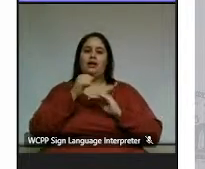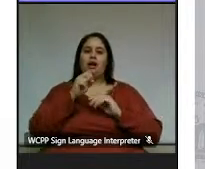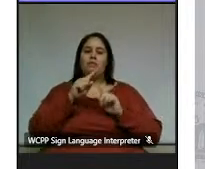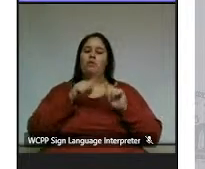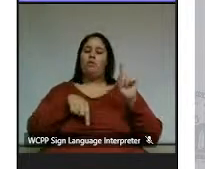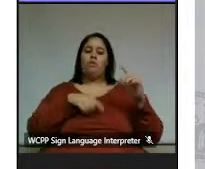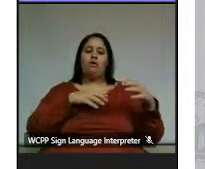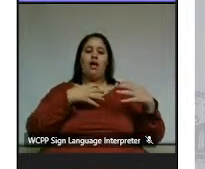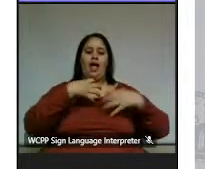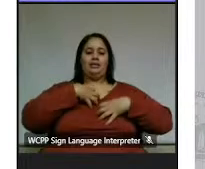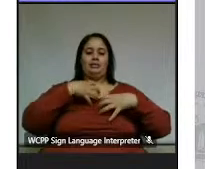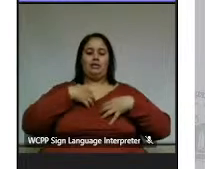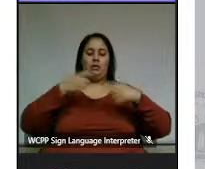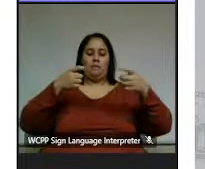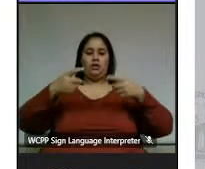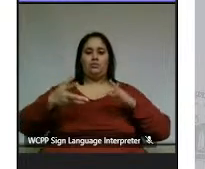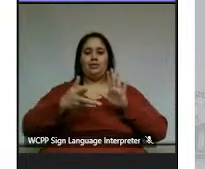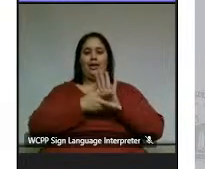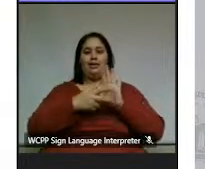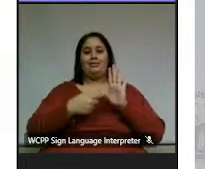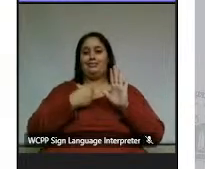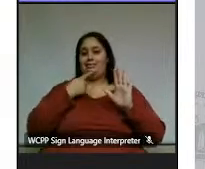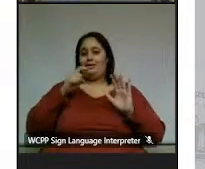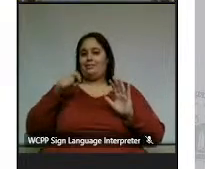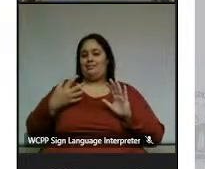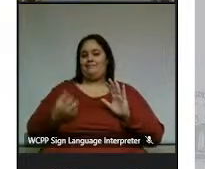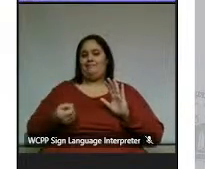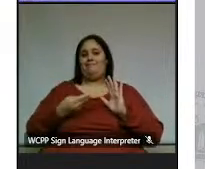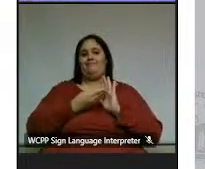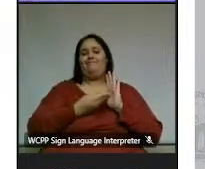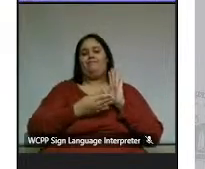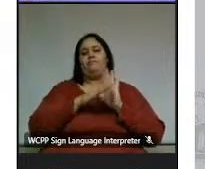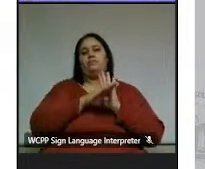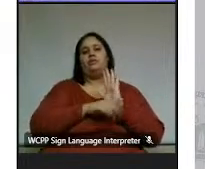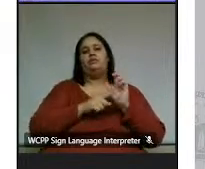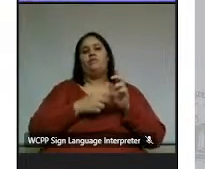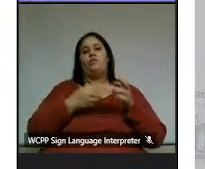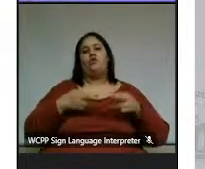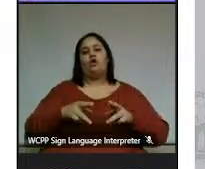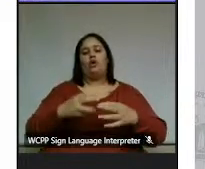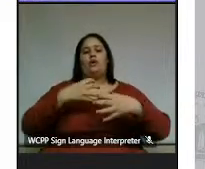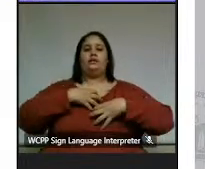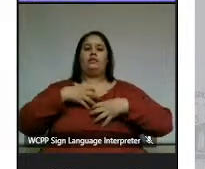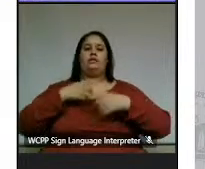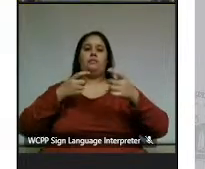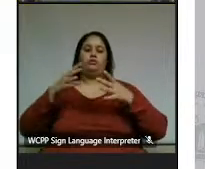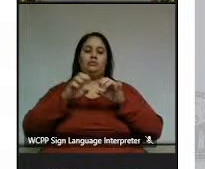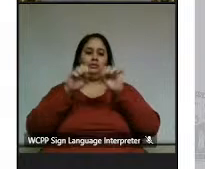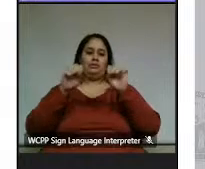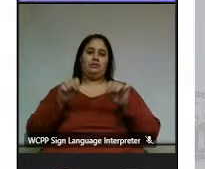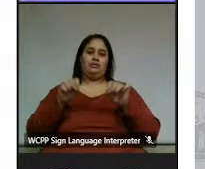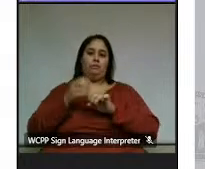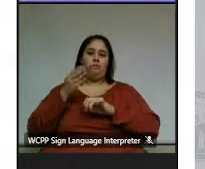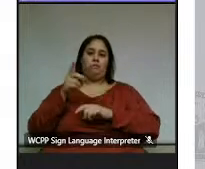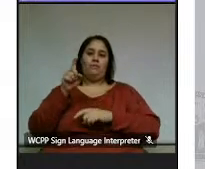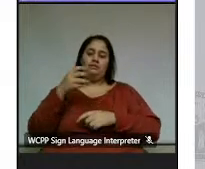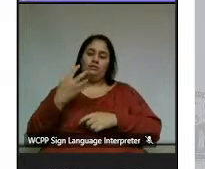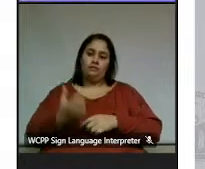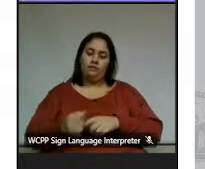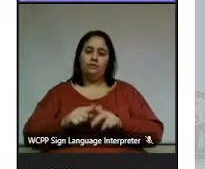Asset Management Act, requires this for road asset management systems. Also,